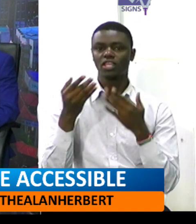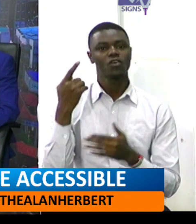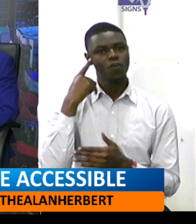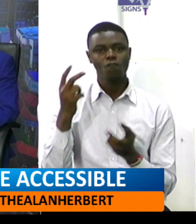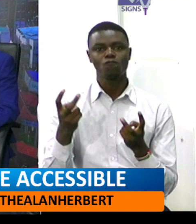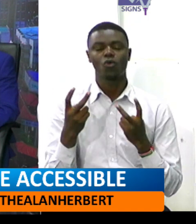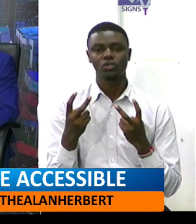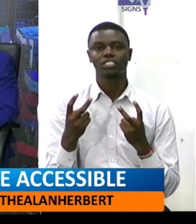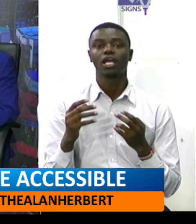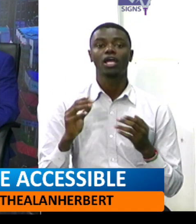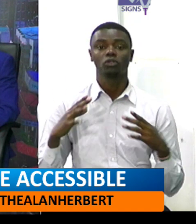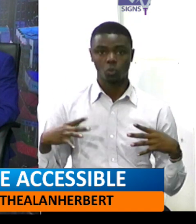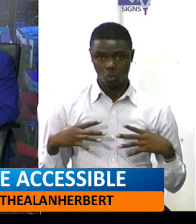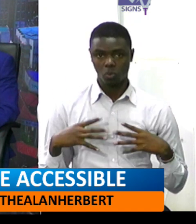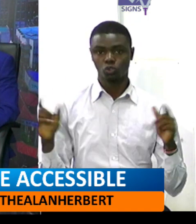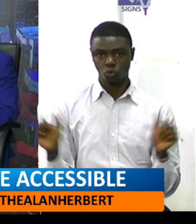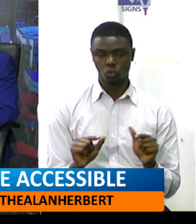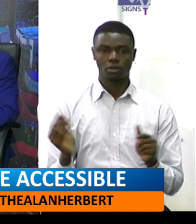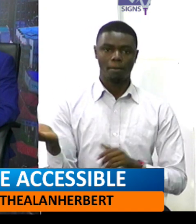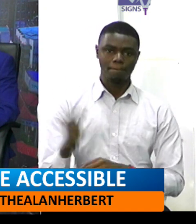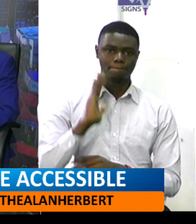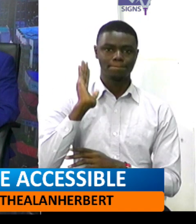back after the break. Do keep it Science TV.